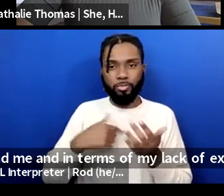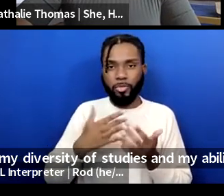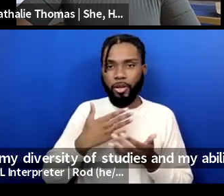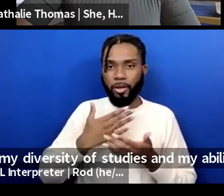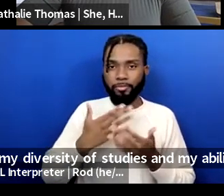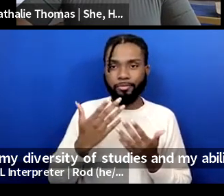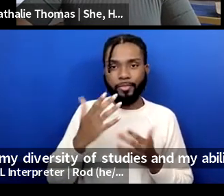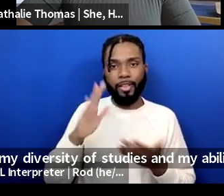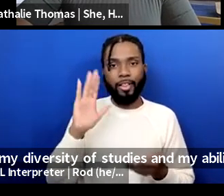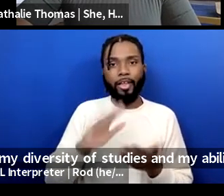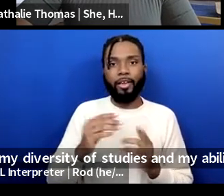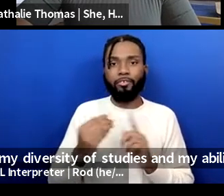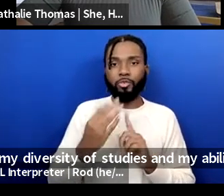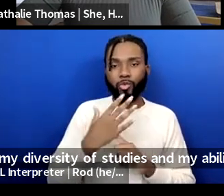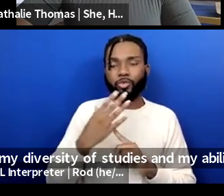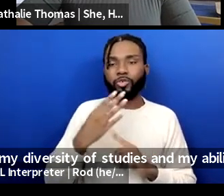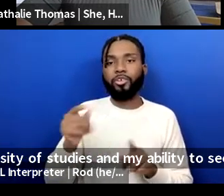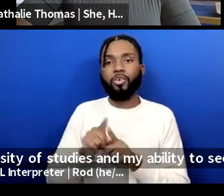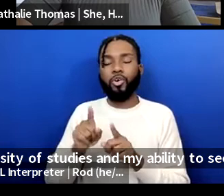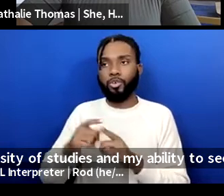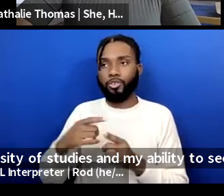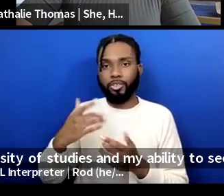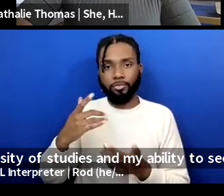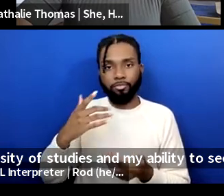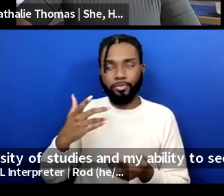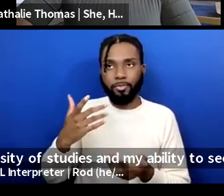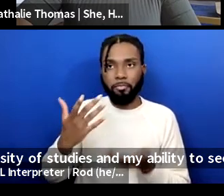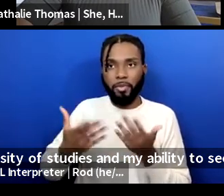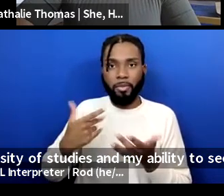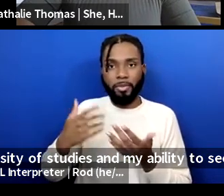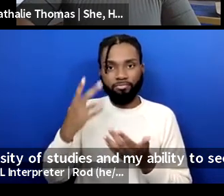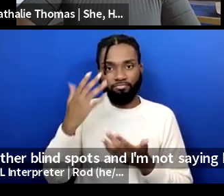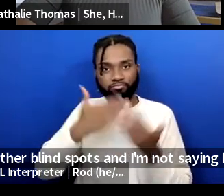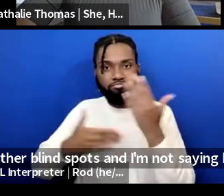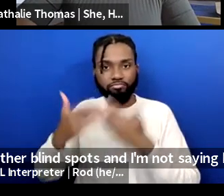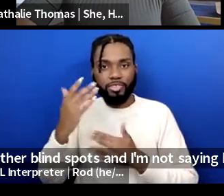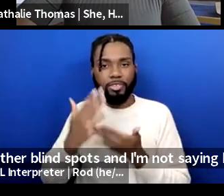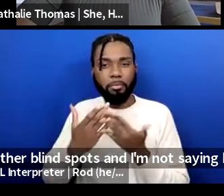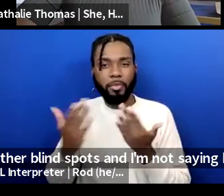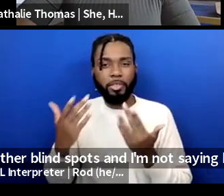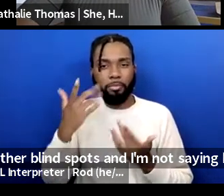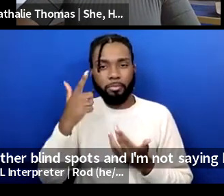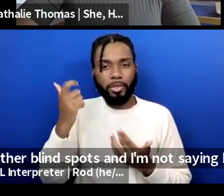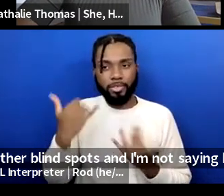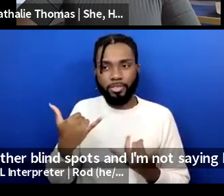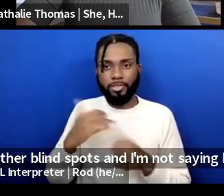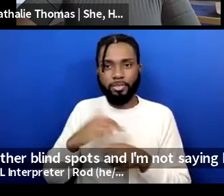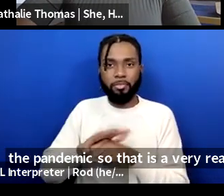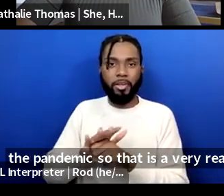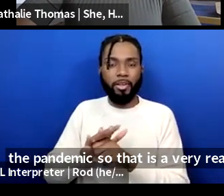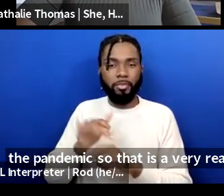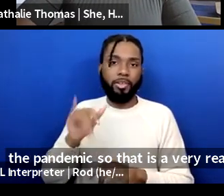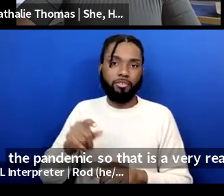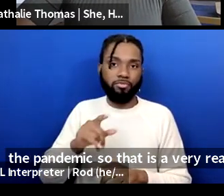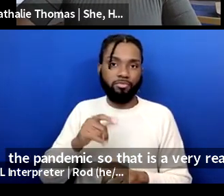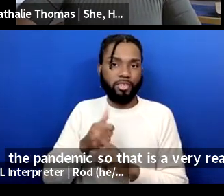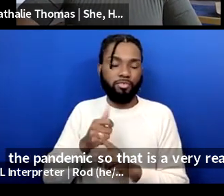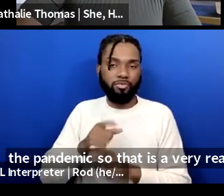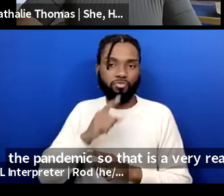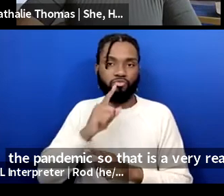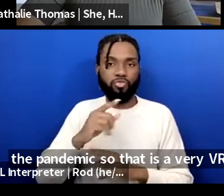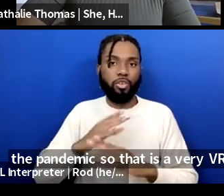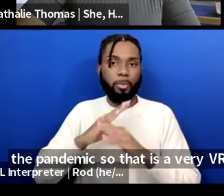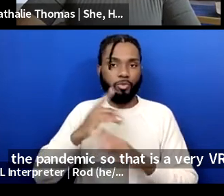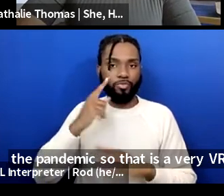ability to see the other blind spots that I'm not seeing because of the pandemic. So that is a very real obstacle, at least for